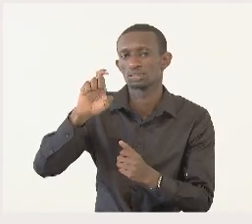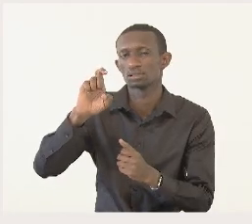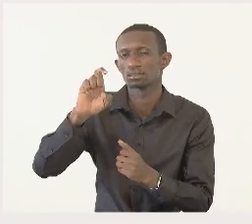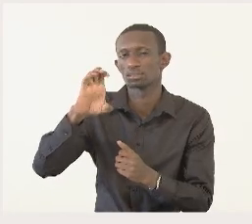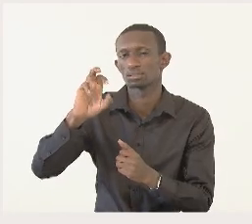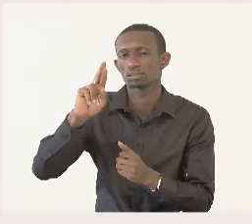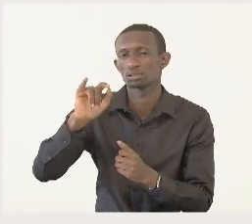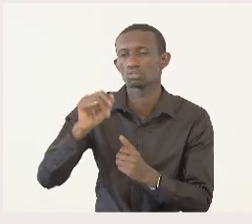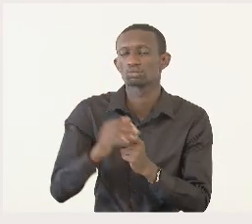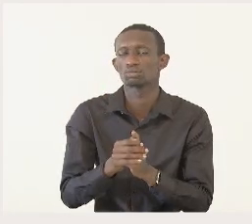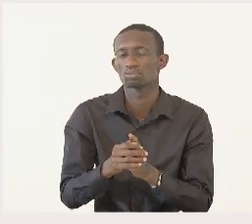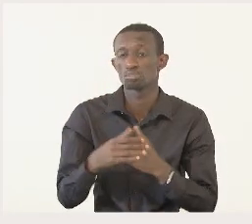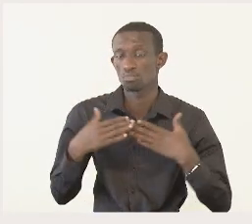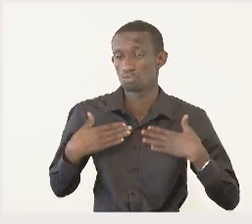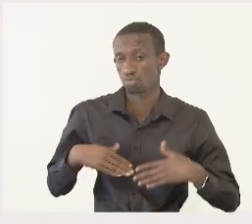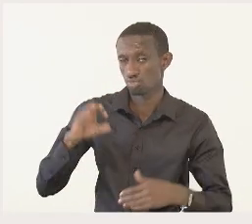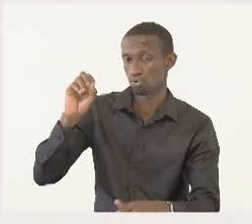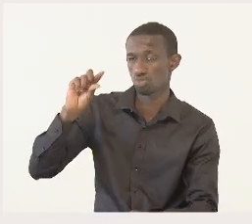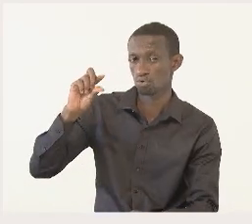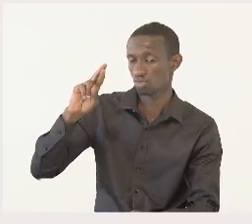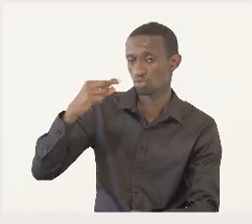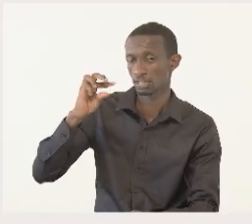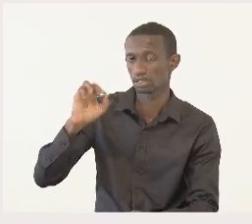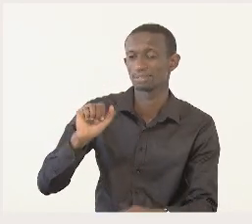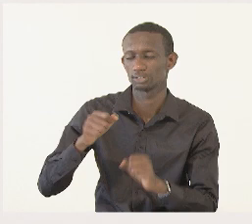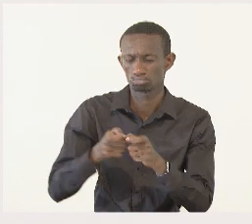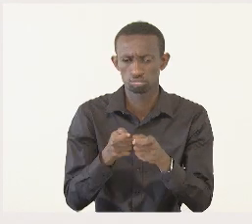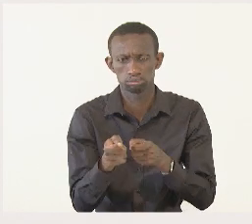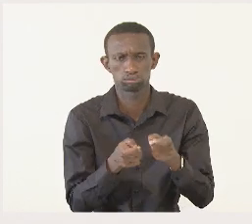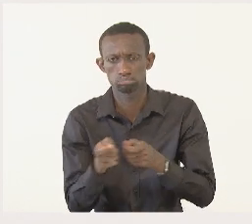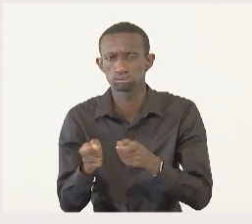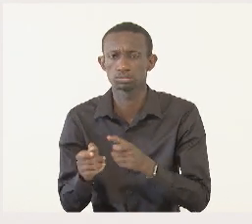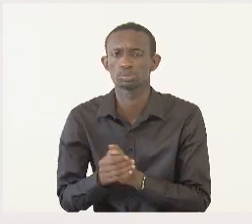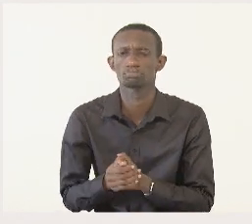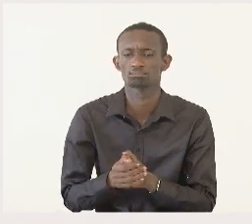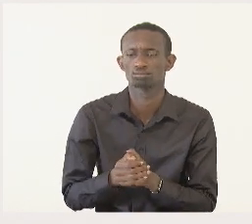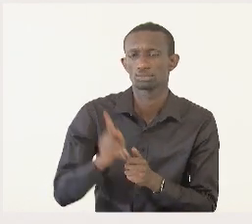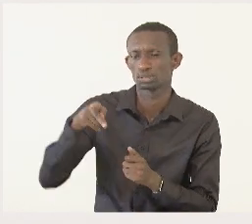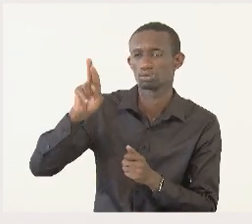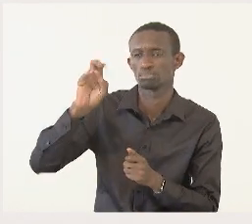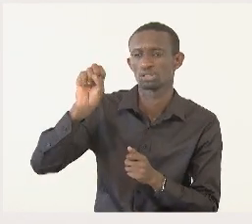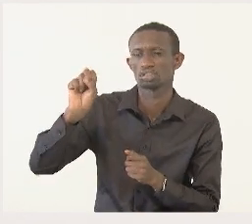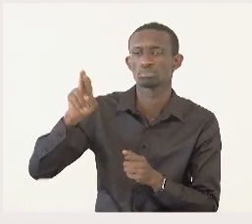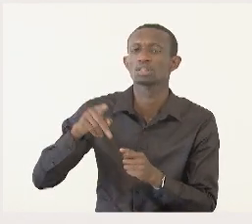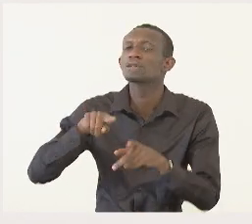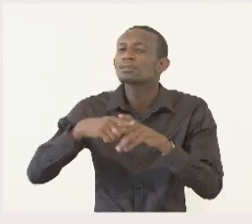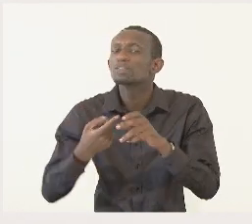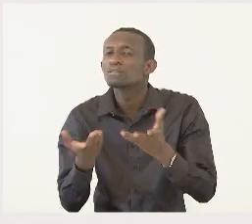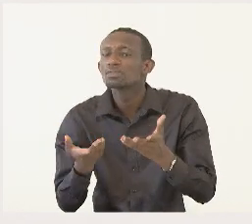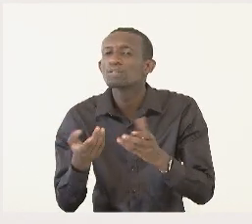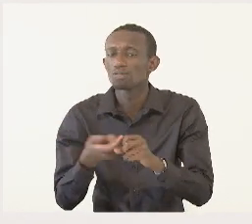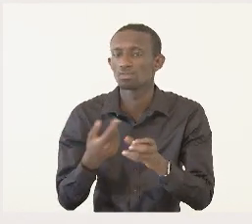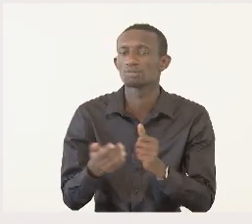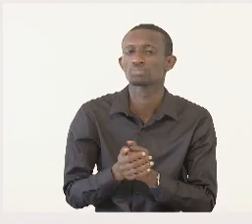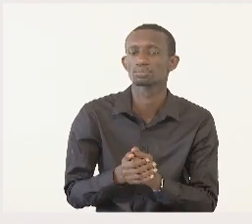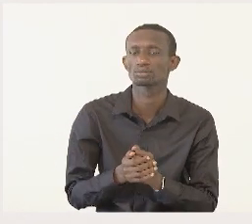pressure. And it also enables them to promote what you call homeostasis. Talk about homeostasis, that is balancing the